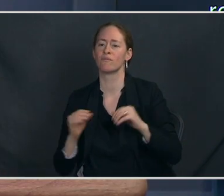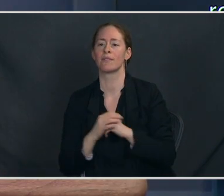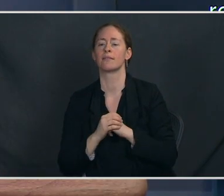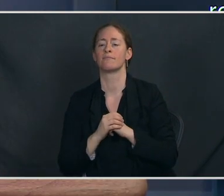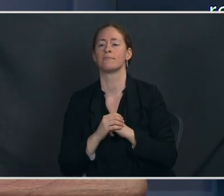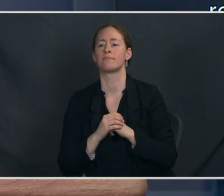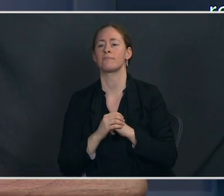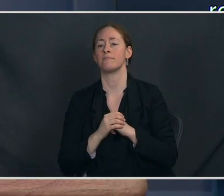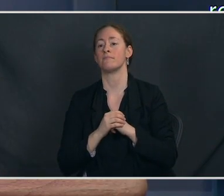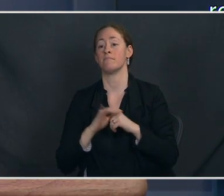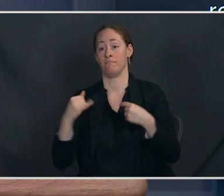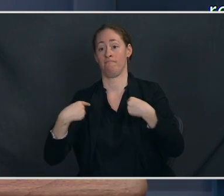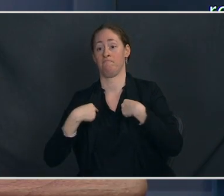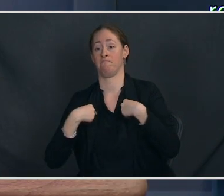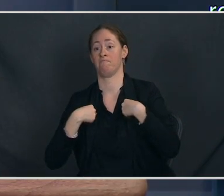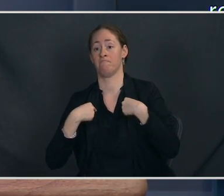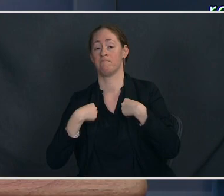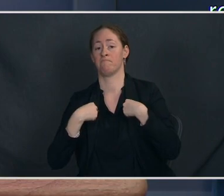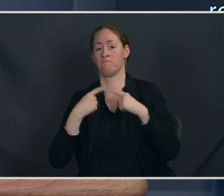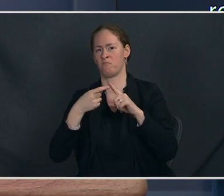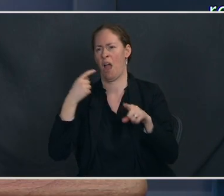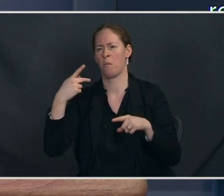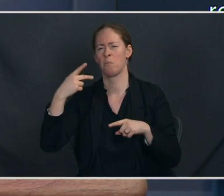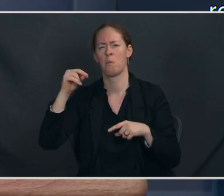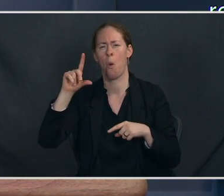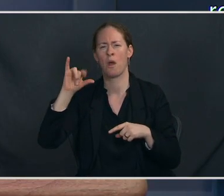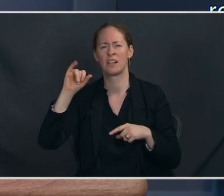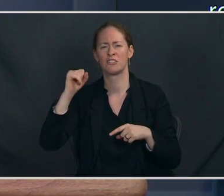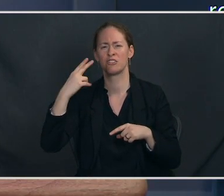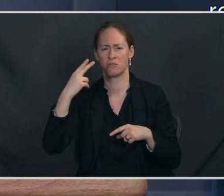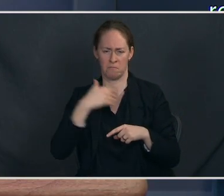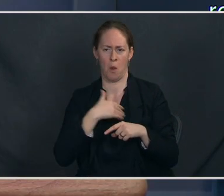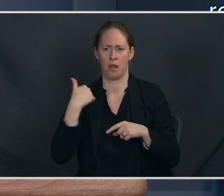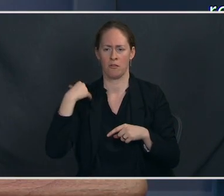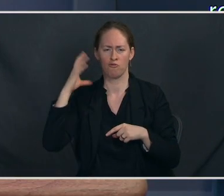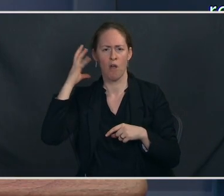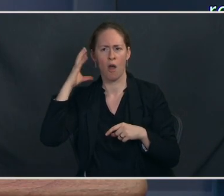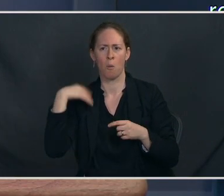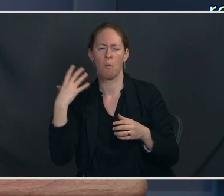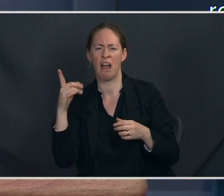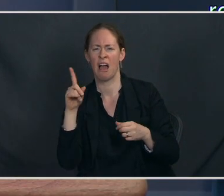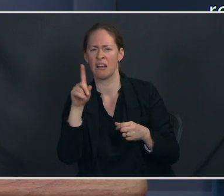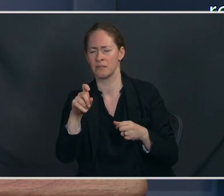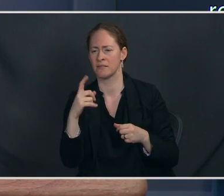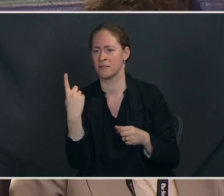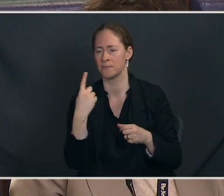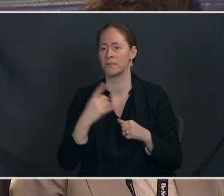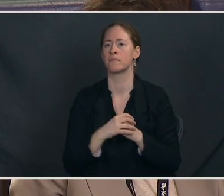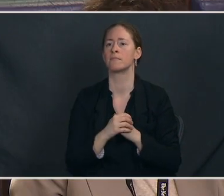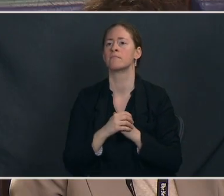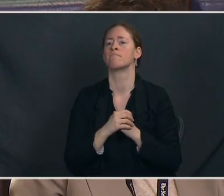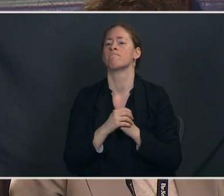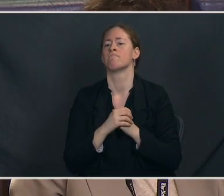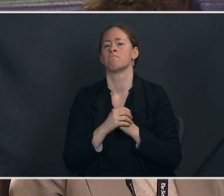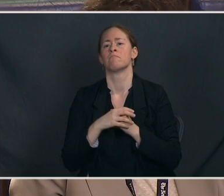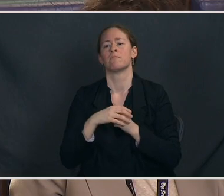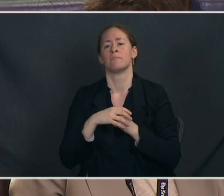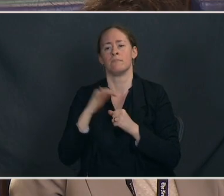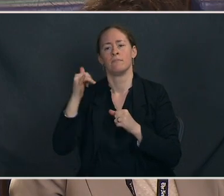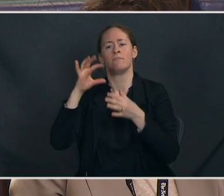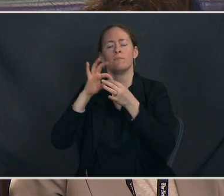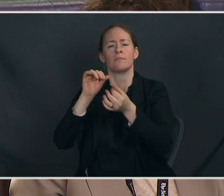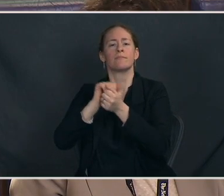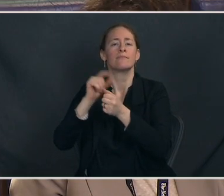president spoke with Chancellor Merkel yesterday. Mm-hmm. But the readout from the phone call doesn't